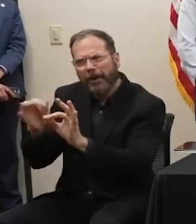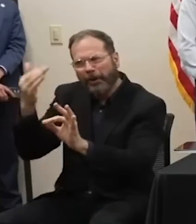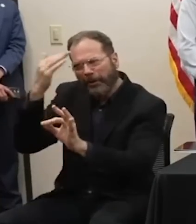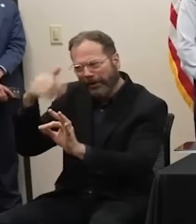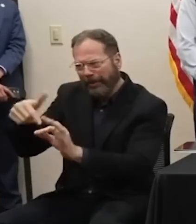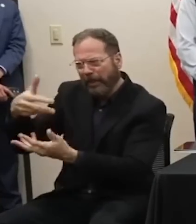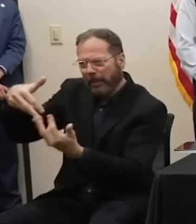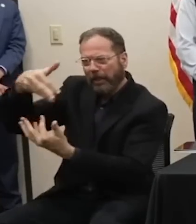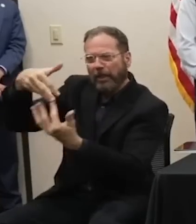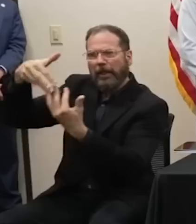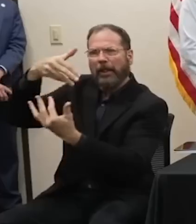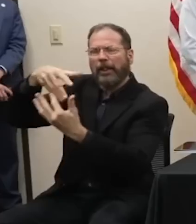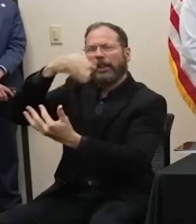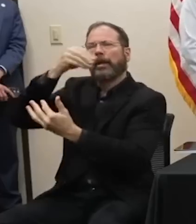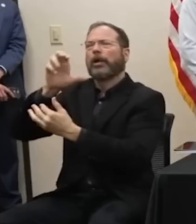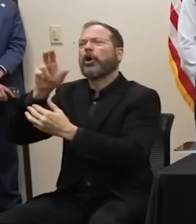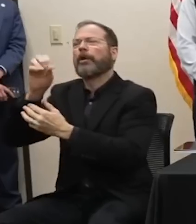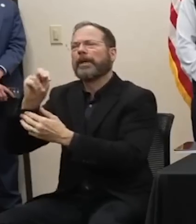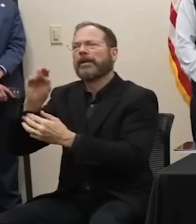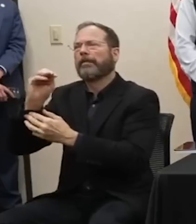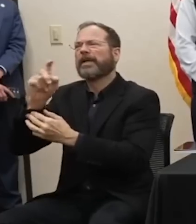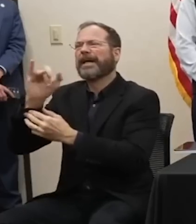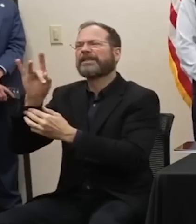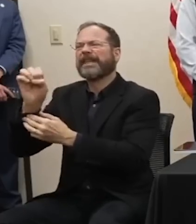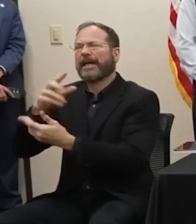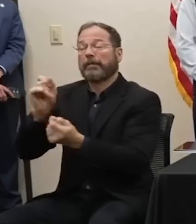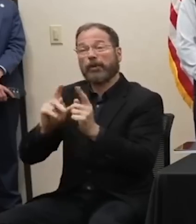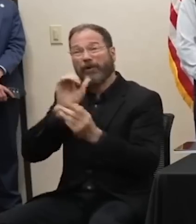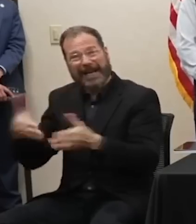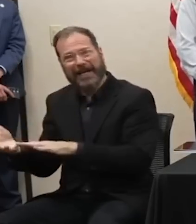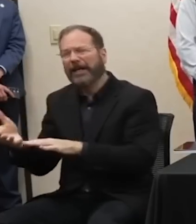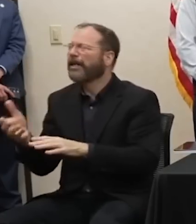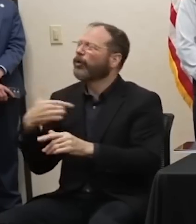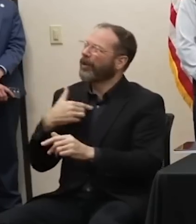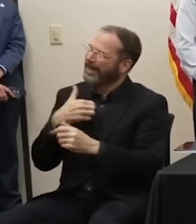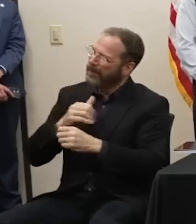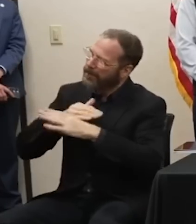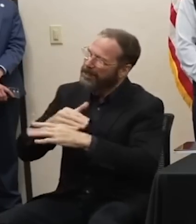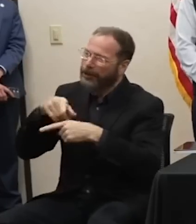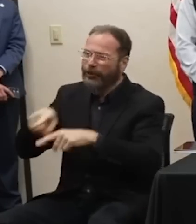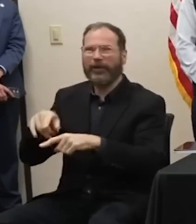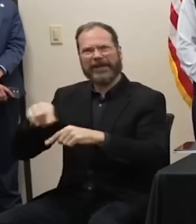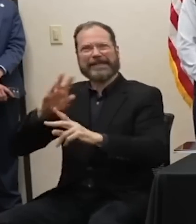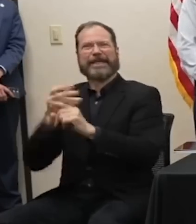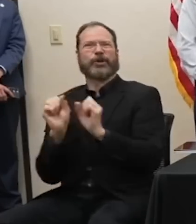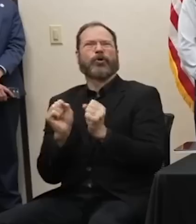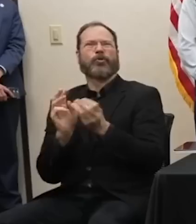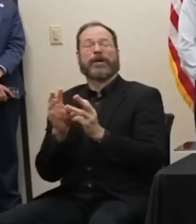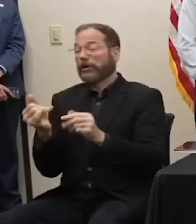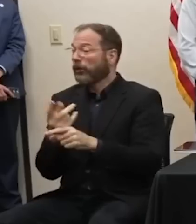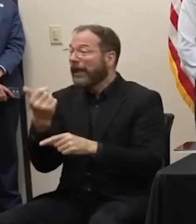monoxide exposure and carbon monoxide deaths. Those injuries and deaths are preventable during cold weather snaps like this. If you're going to